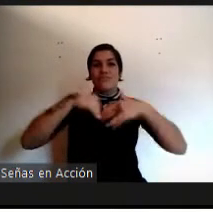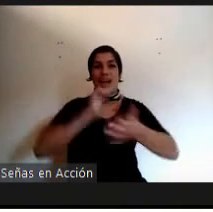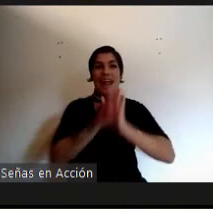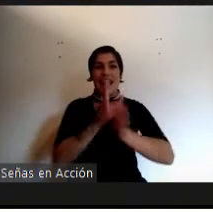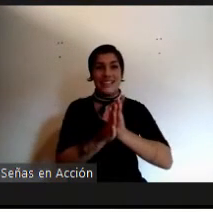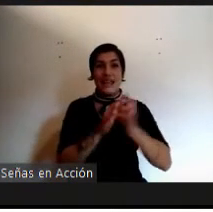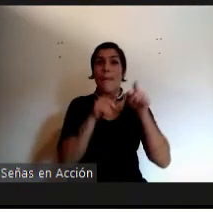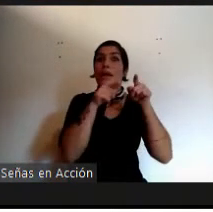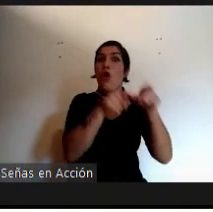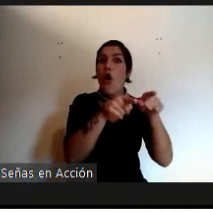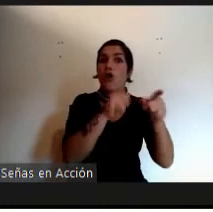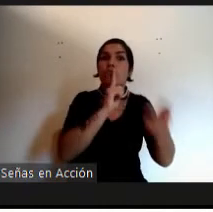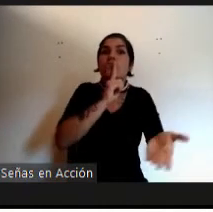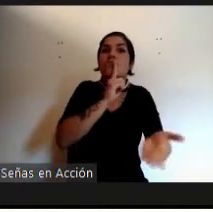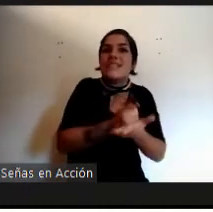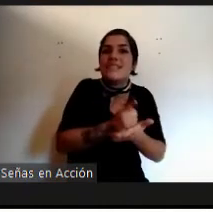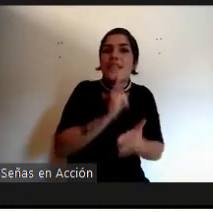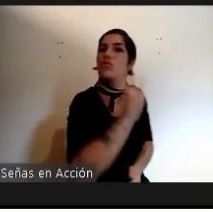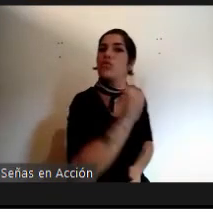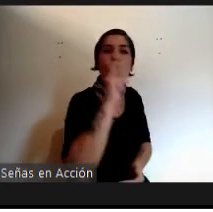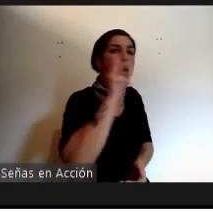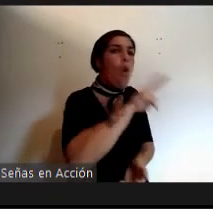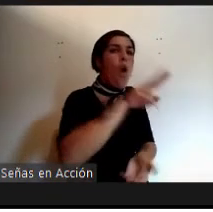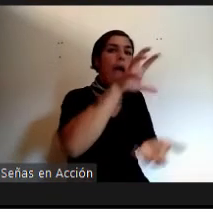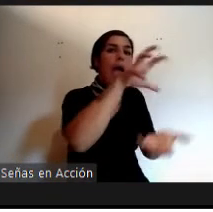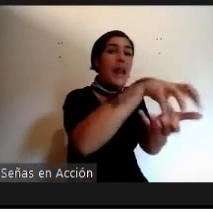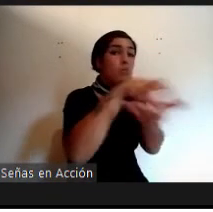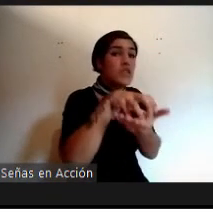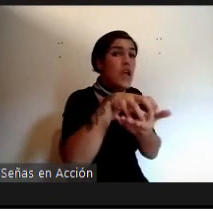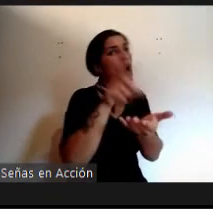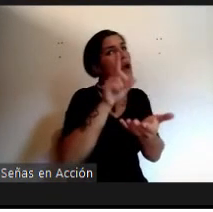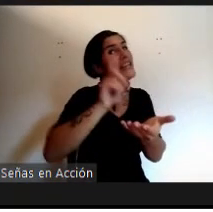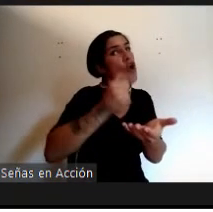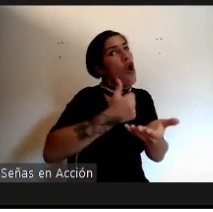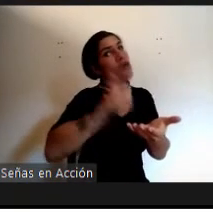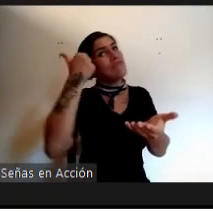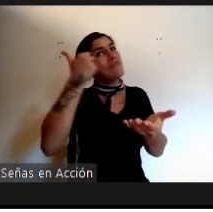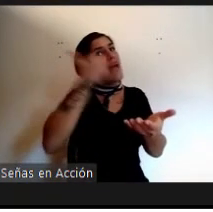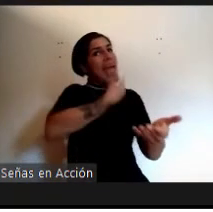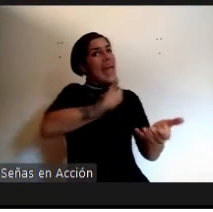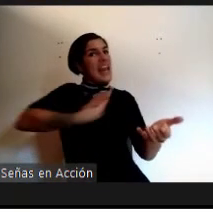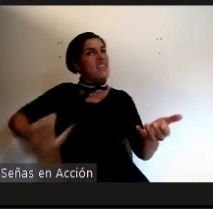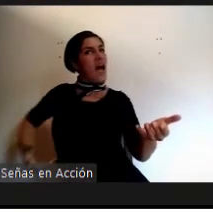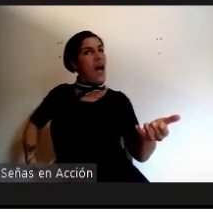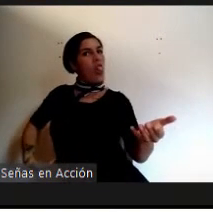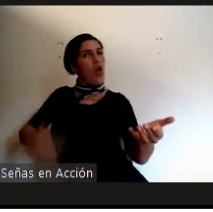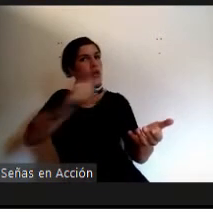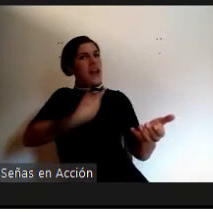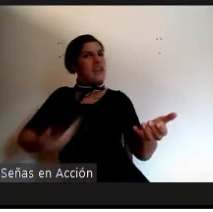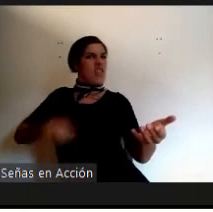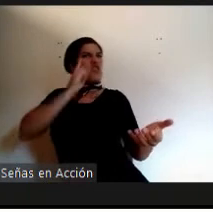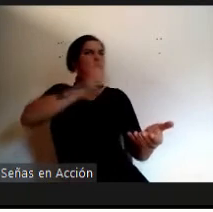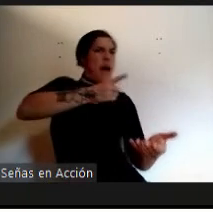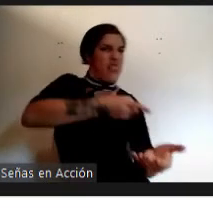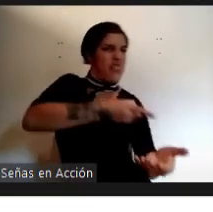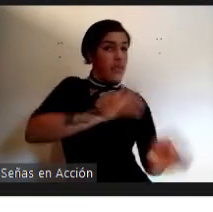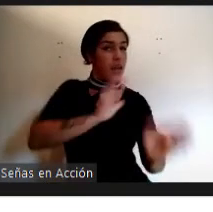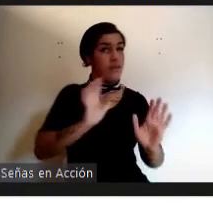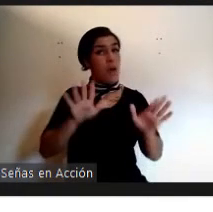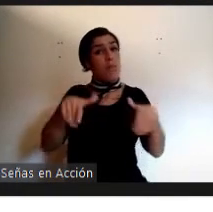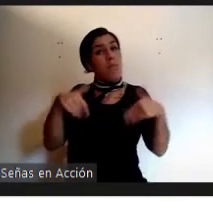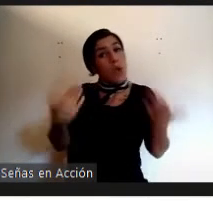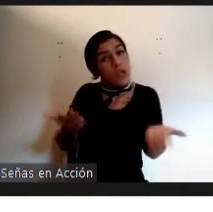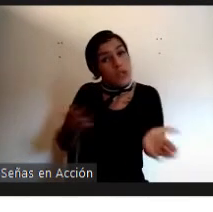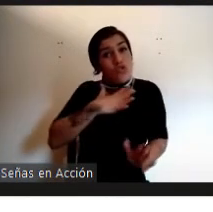represent. In practice, this is an element where the box office has a role to play. This is why I've always